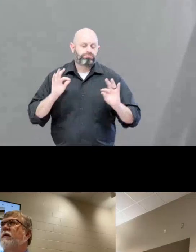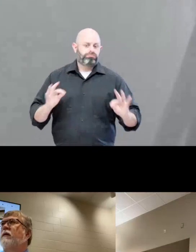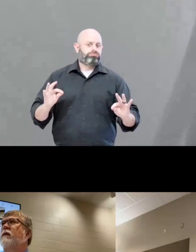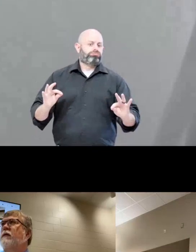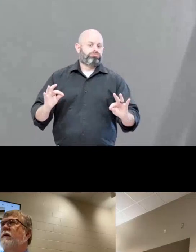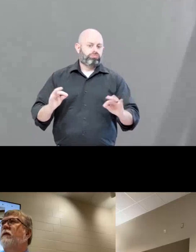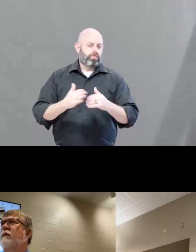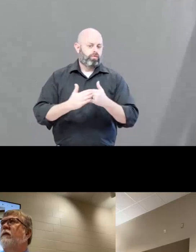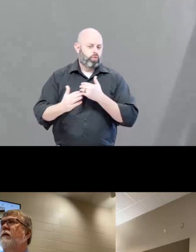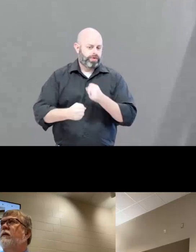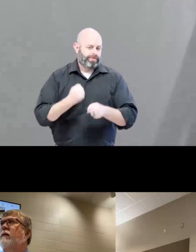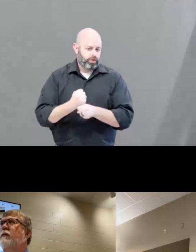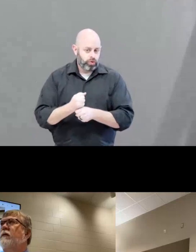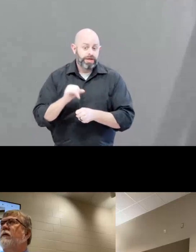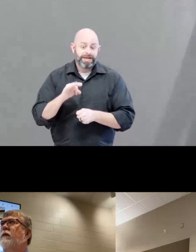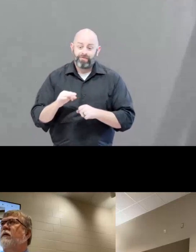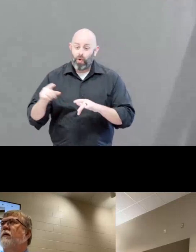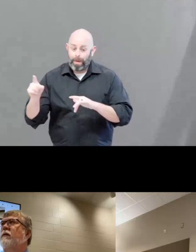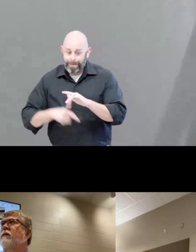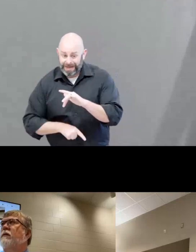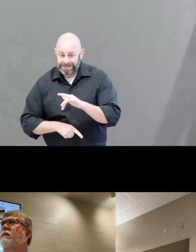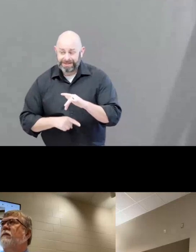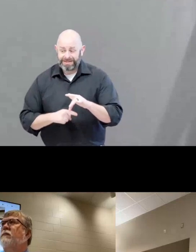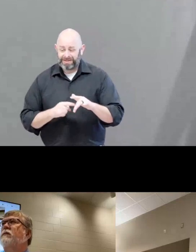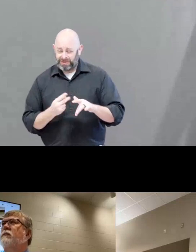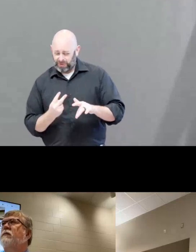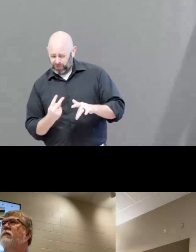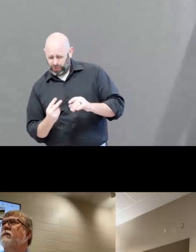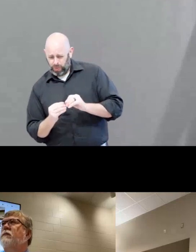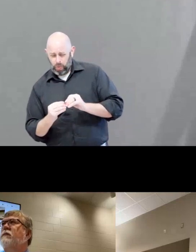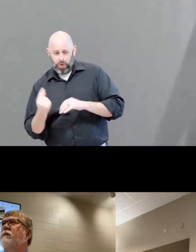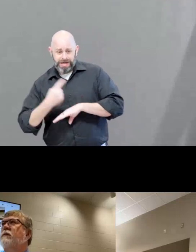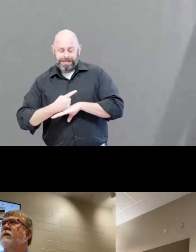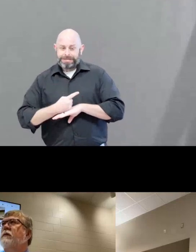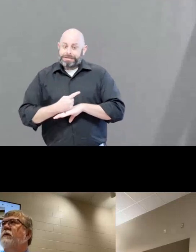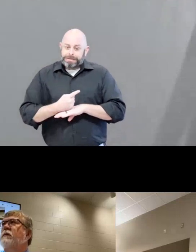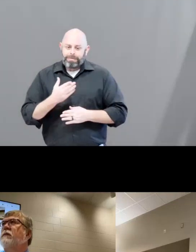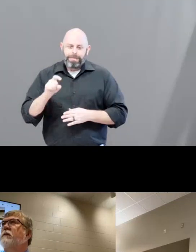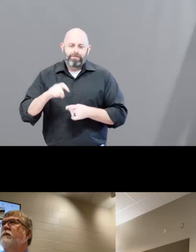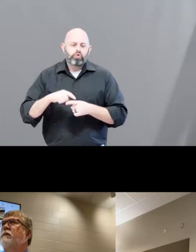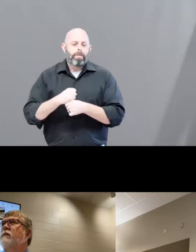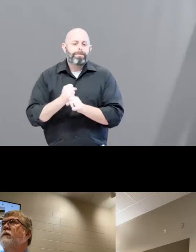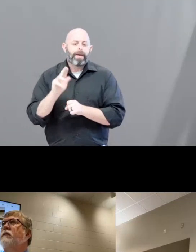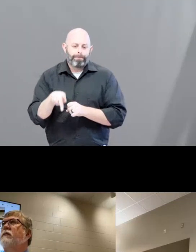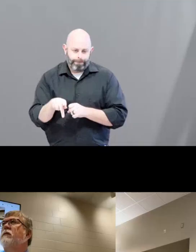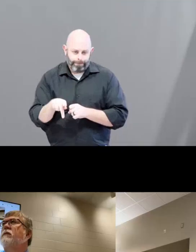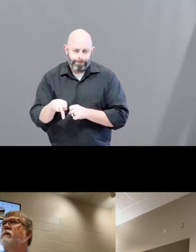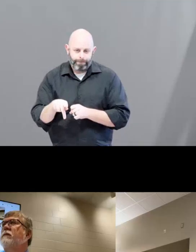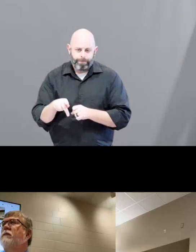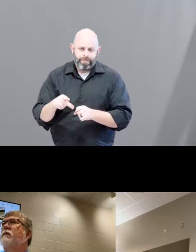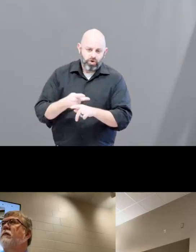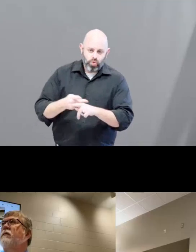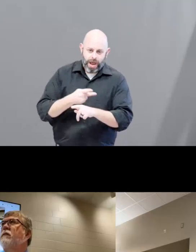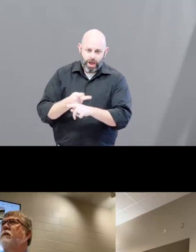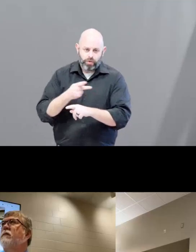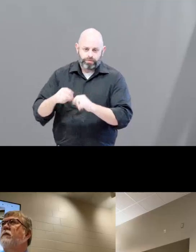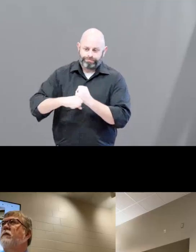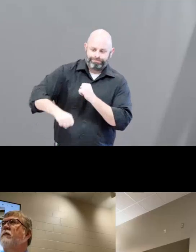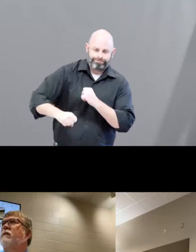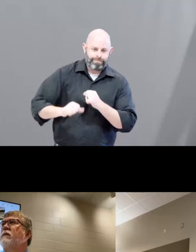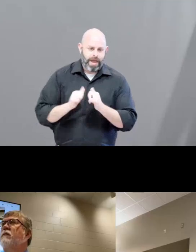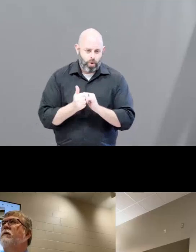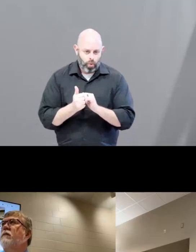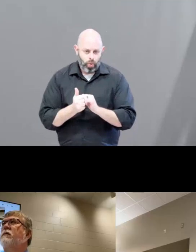shape. If we do miss a couple more days, we may have to make those up and figure out, where we're going to make those